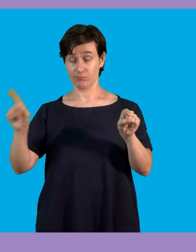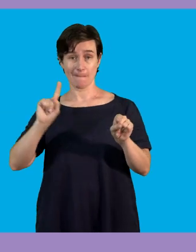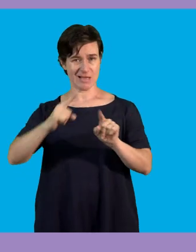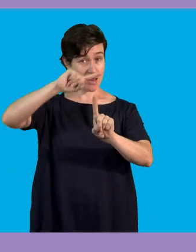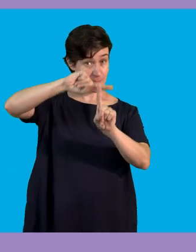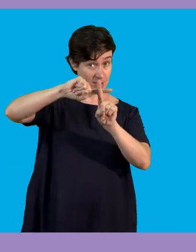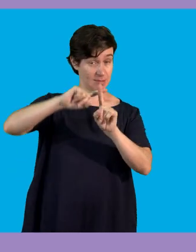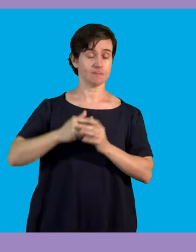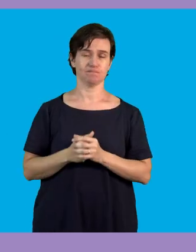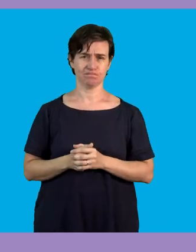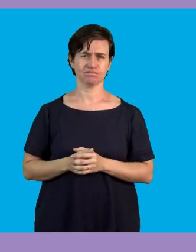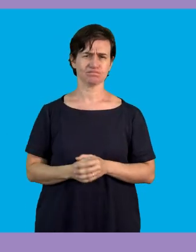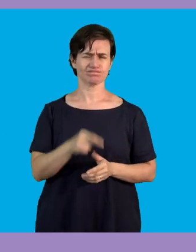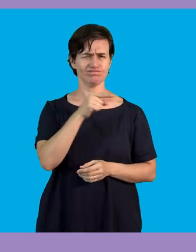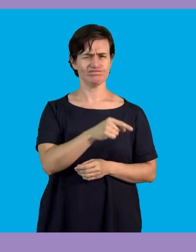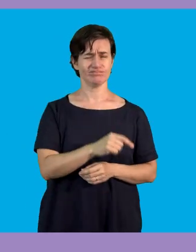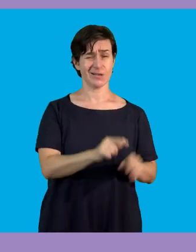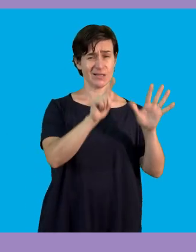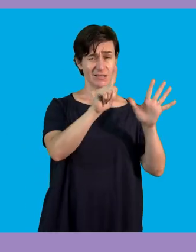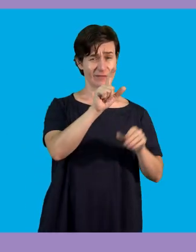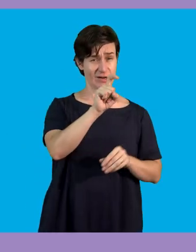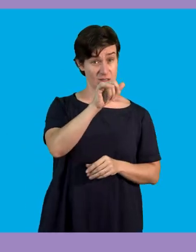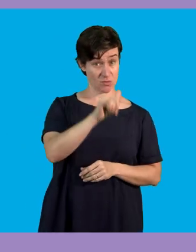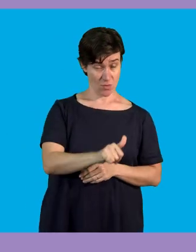write them as they are. It would be